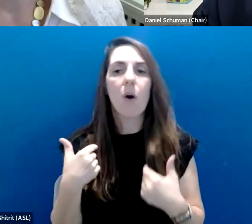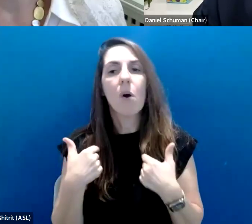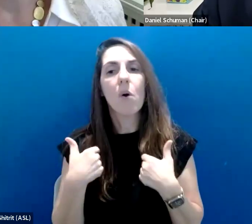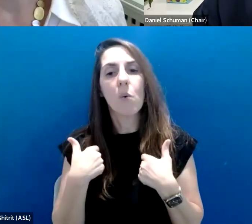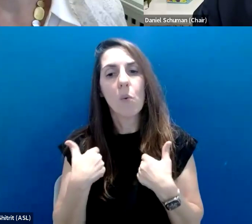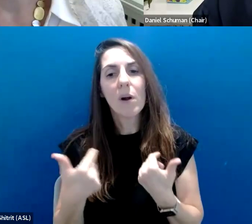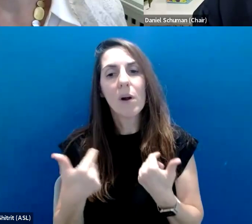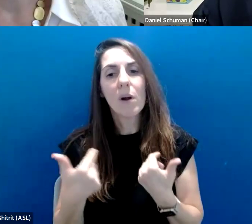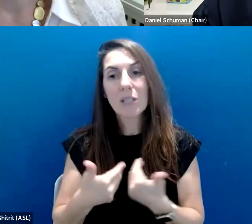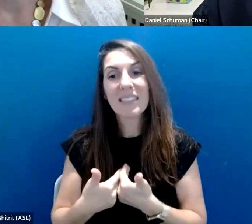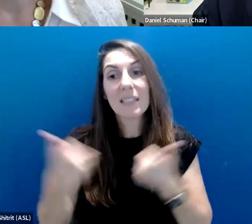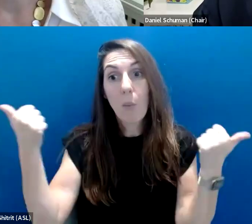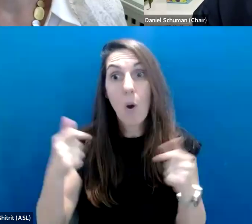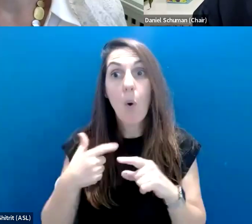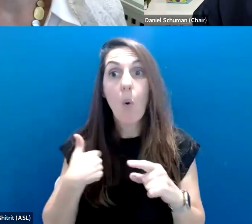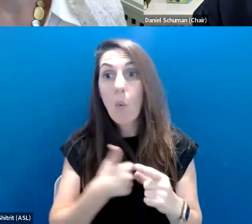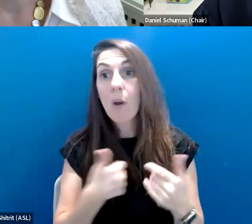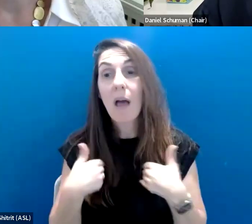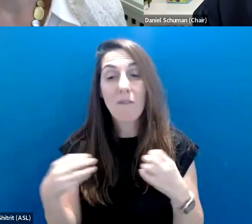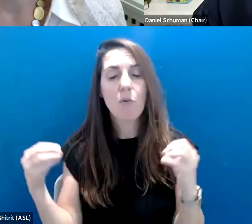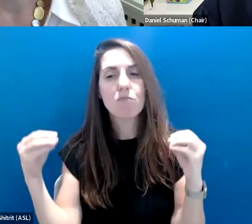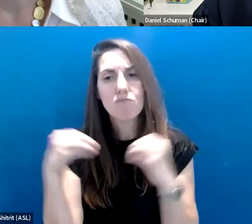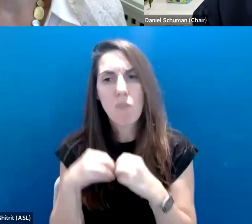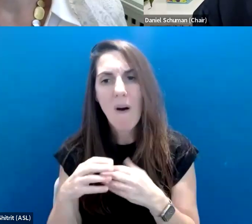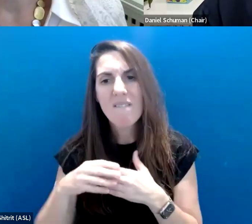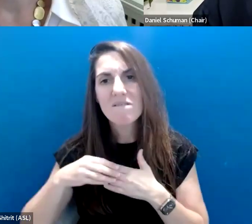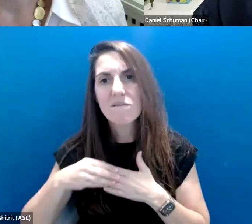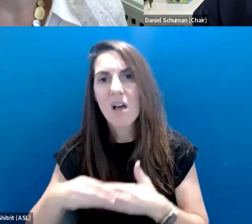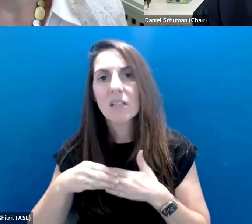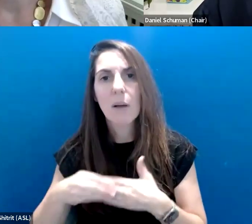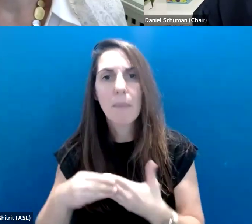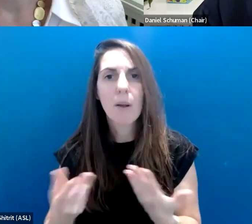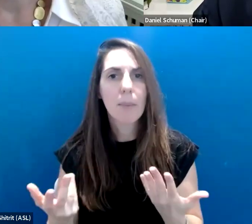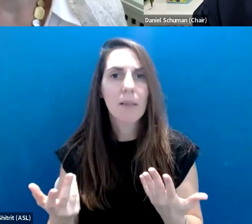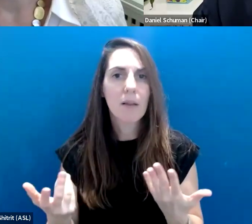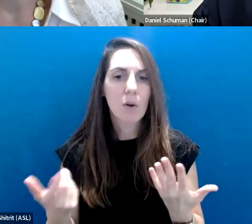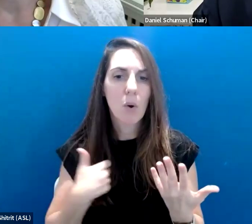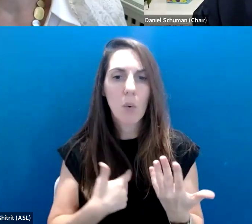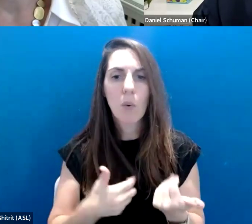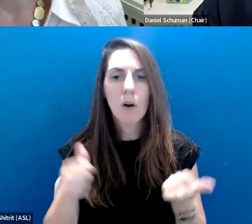However, we have a lot of flexibility so that we can take on, to the extent that we wish to,